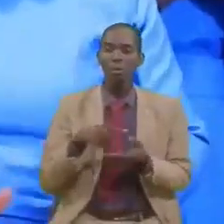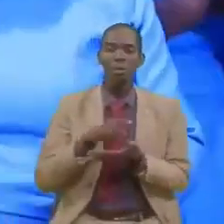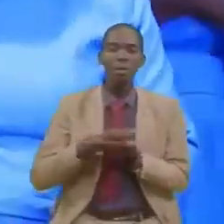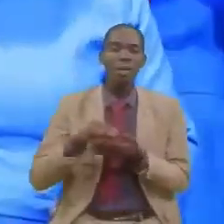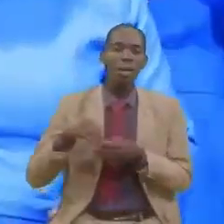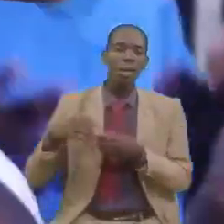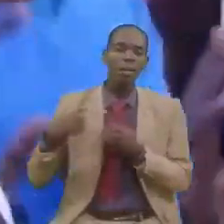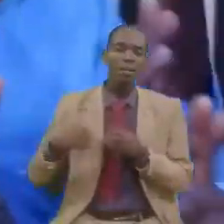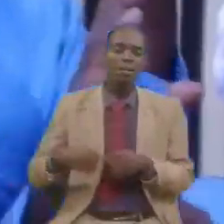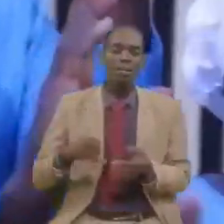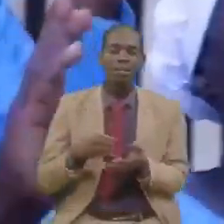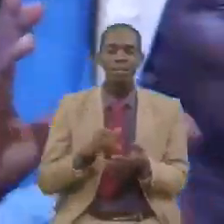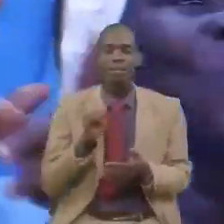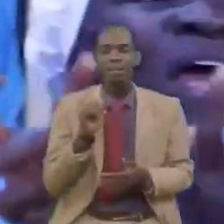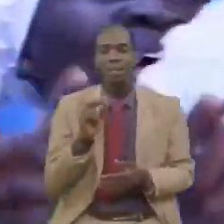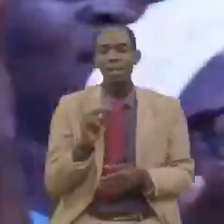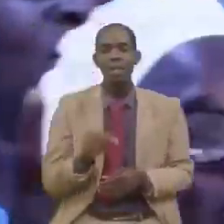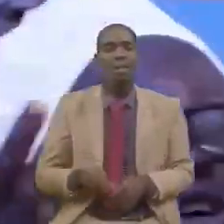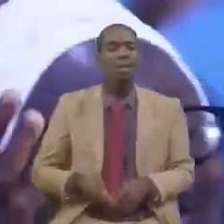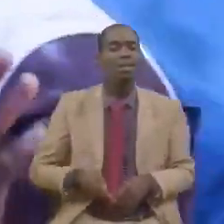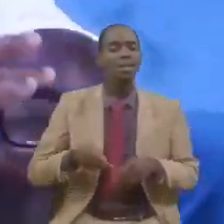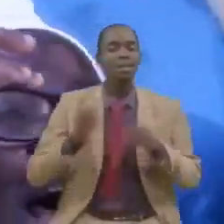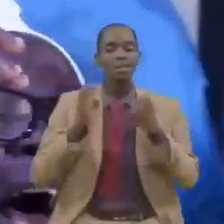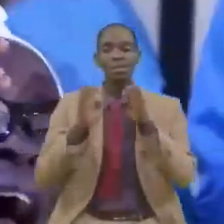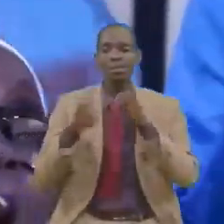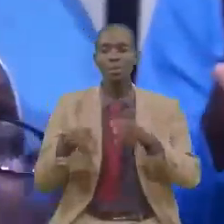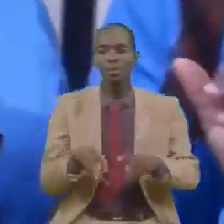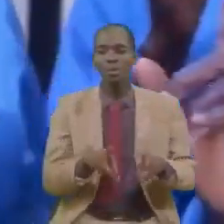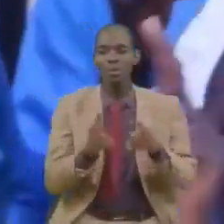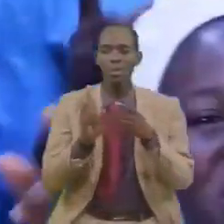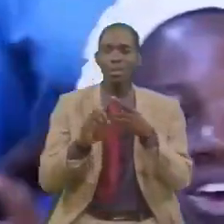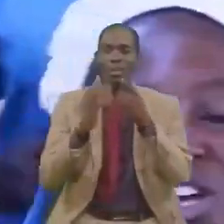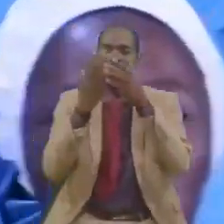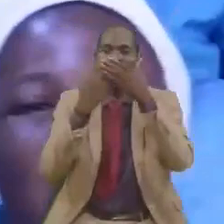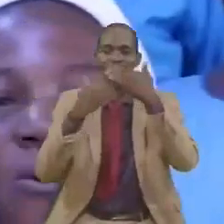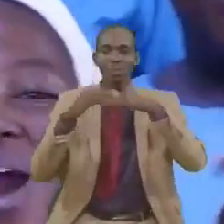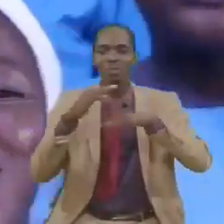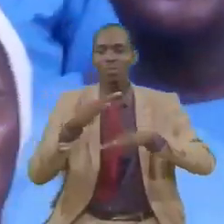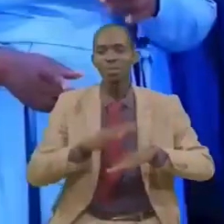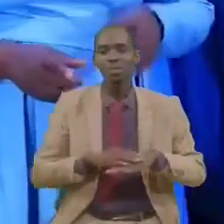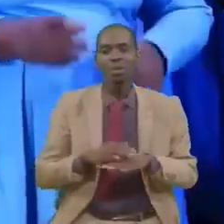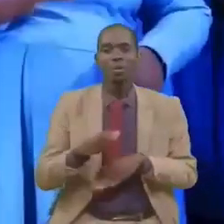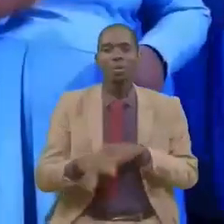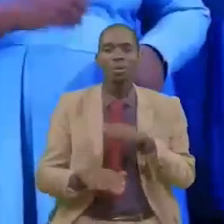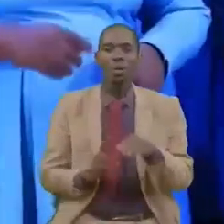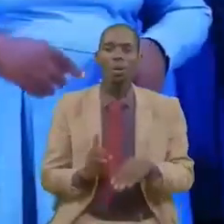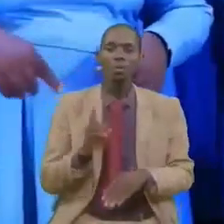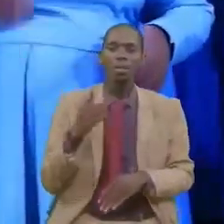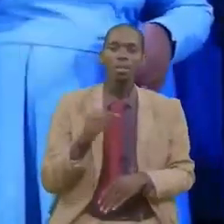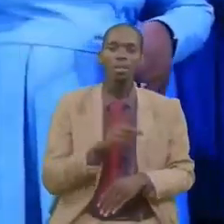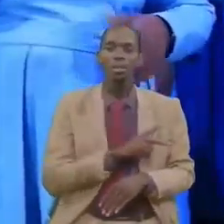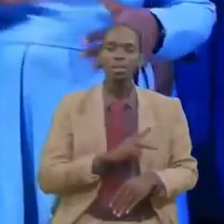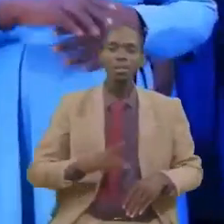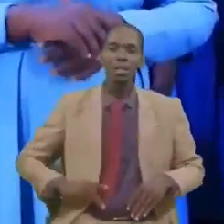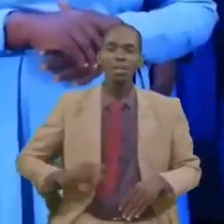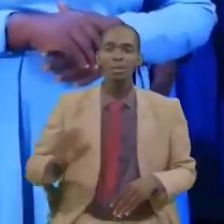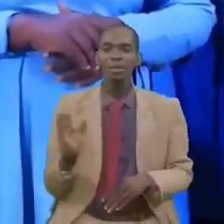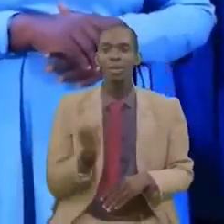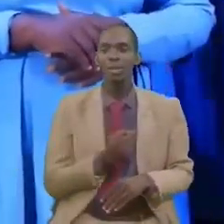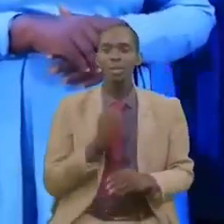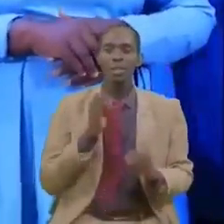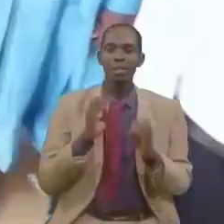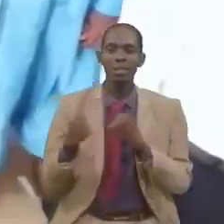us. It's a highway to heaven. Walking up the King's highway.